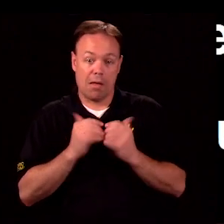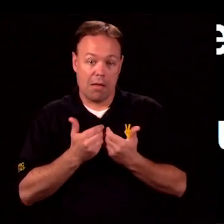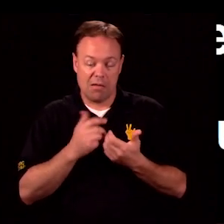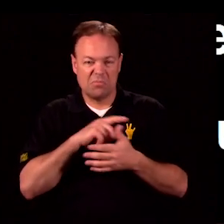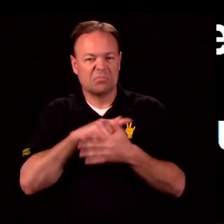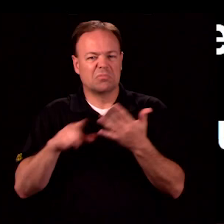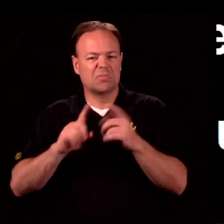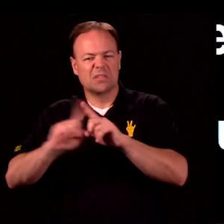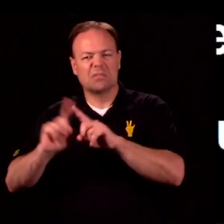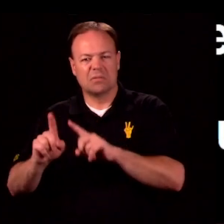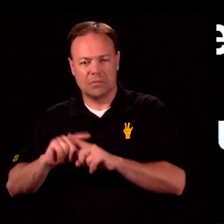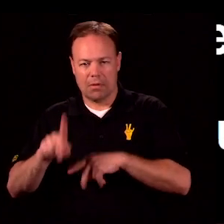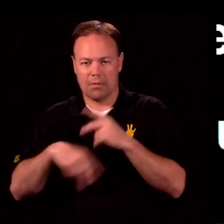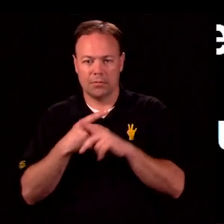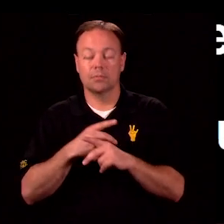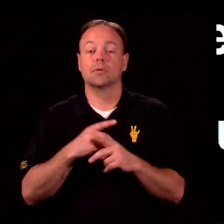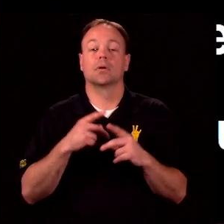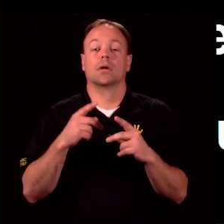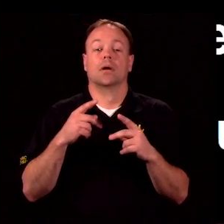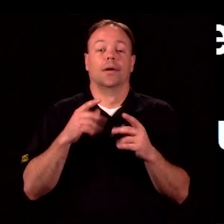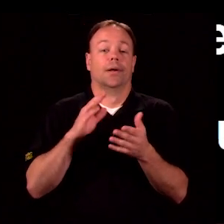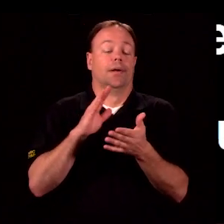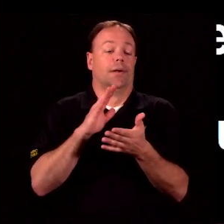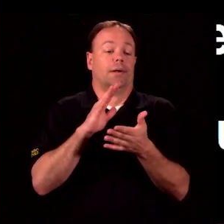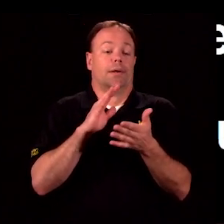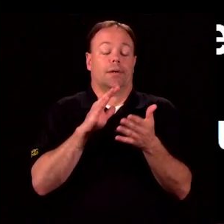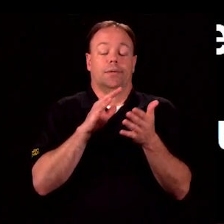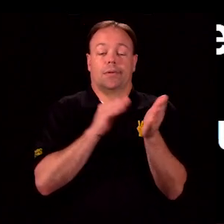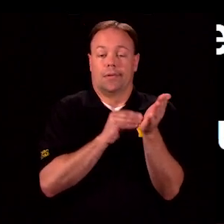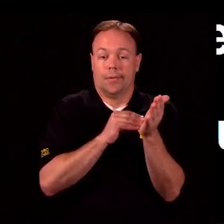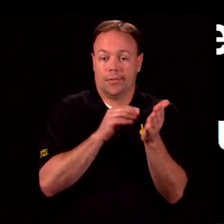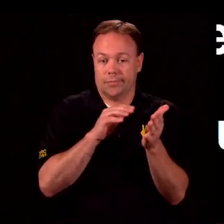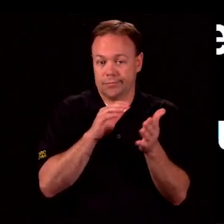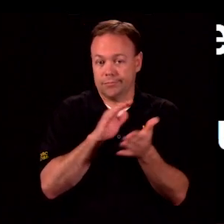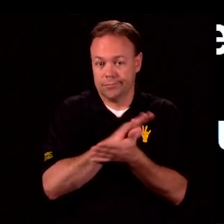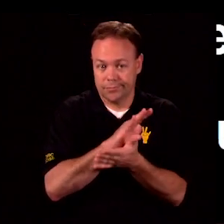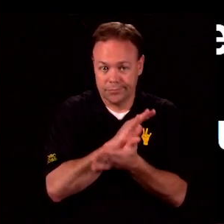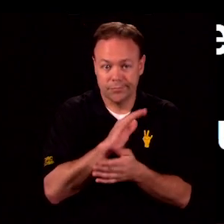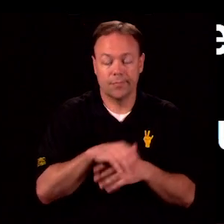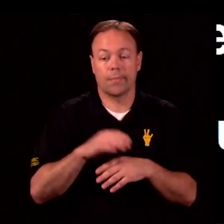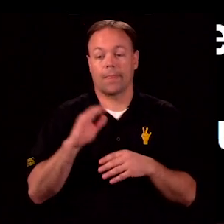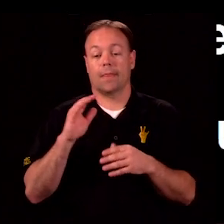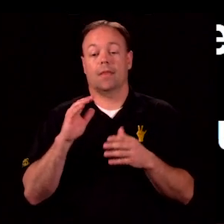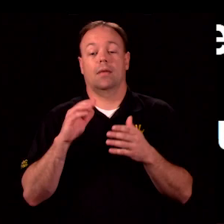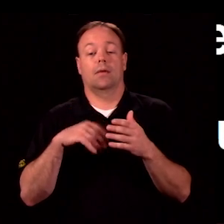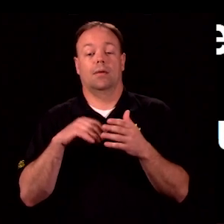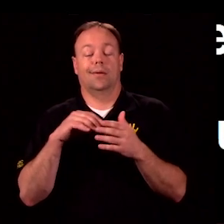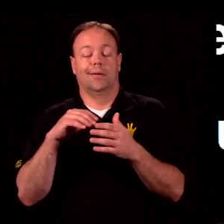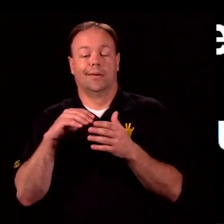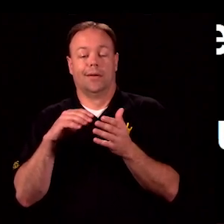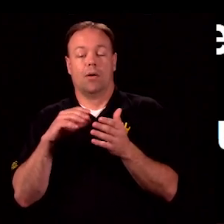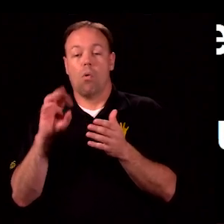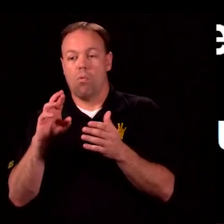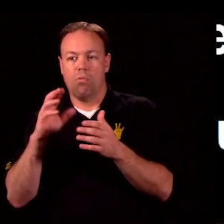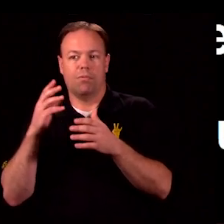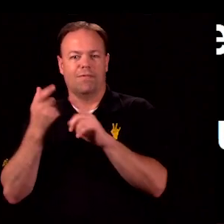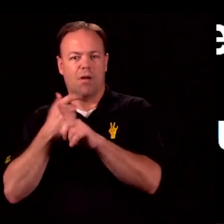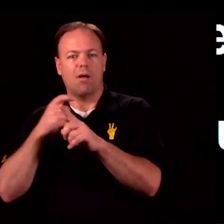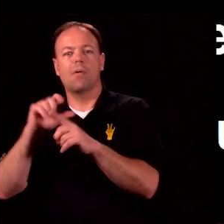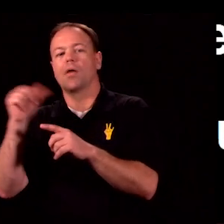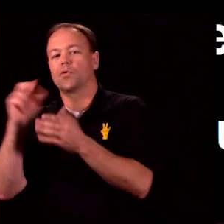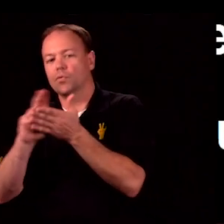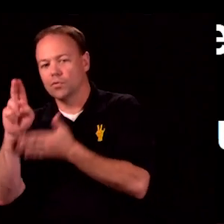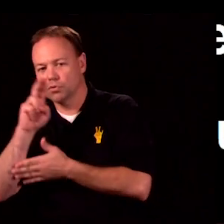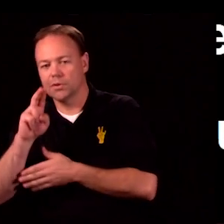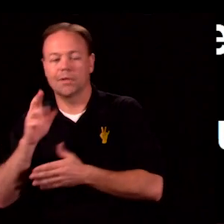paperwork, a statement from another college or university certifying previous accommodation usage, or evidence of a 504